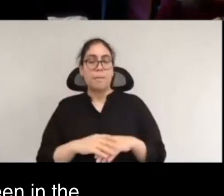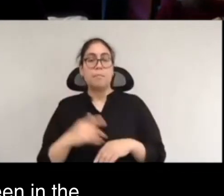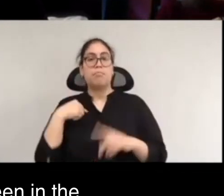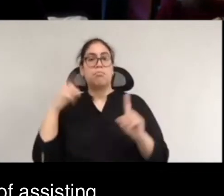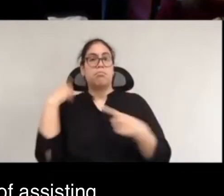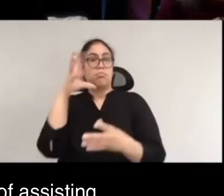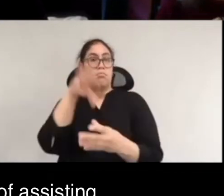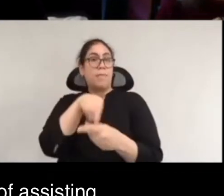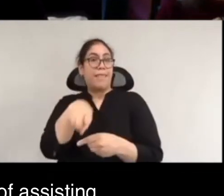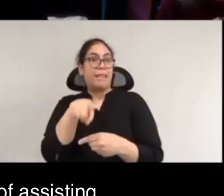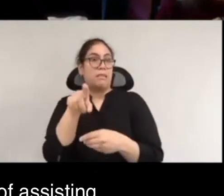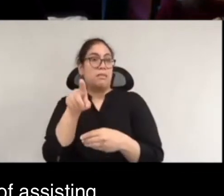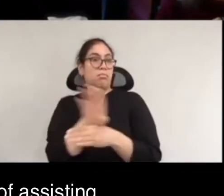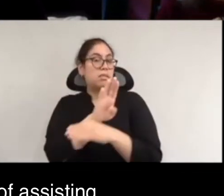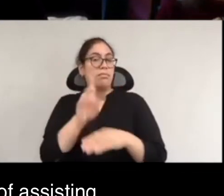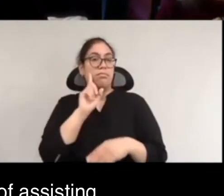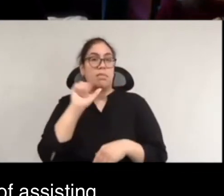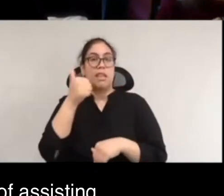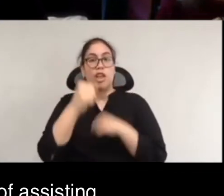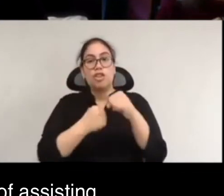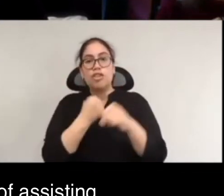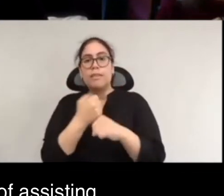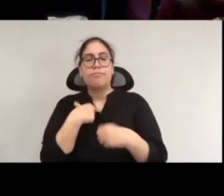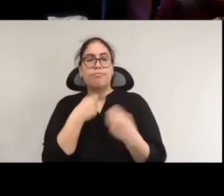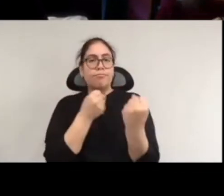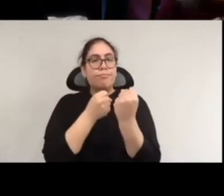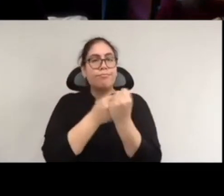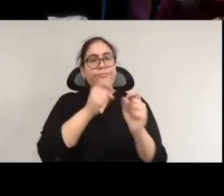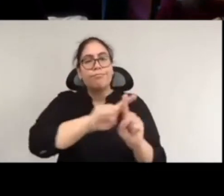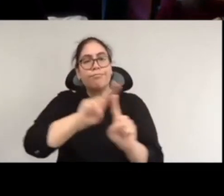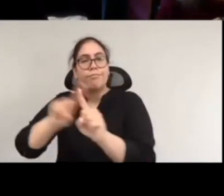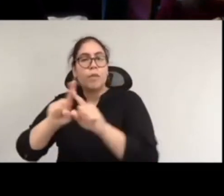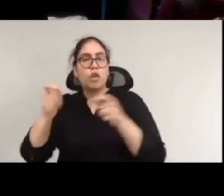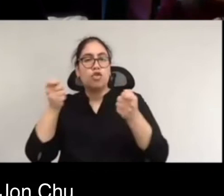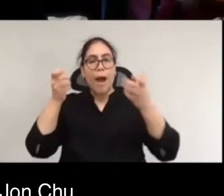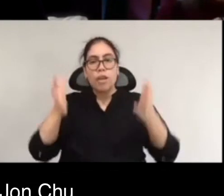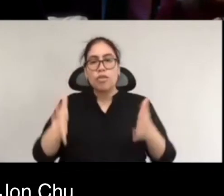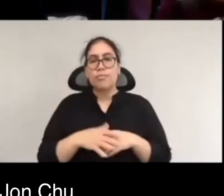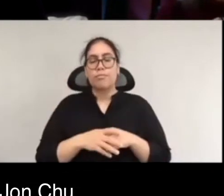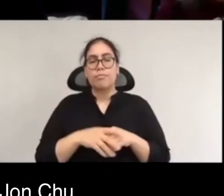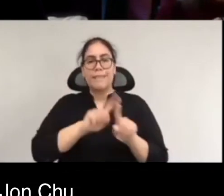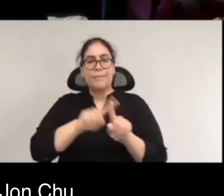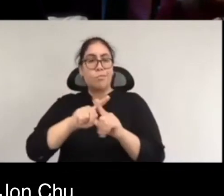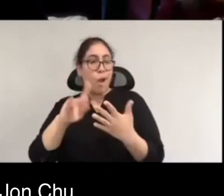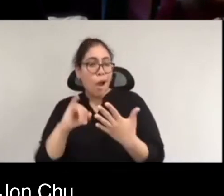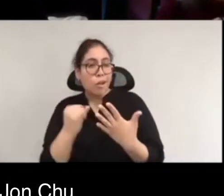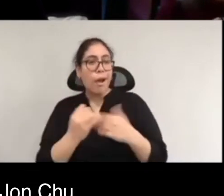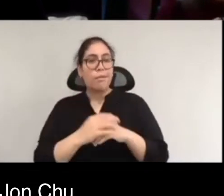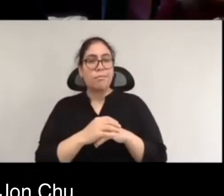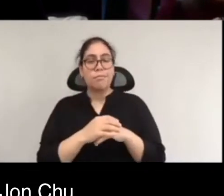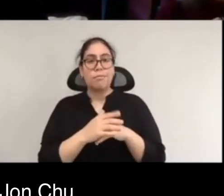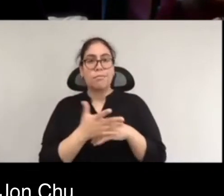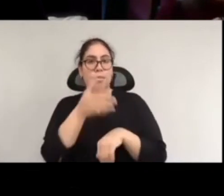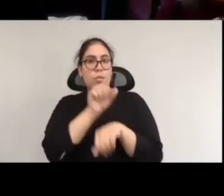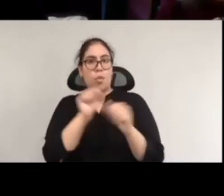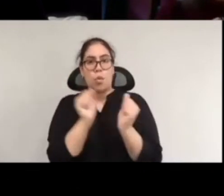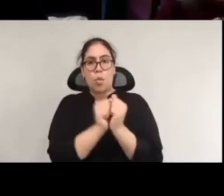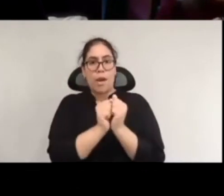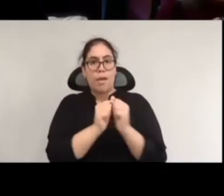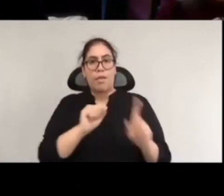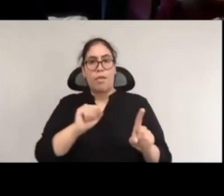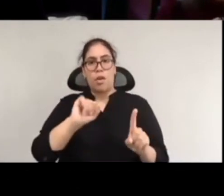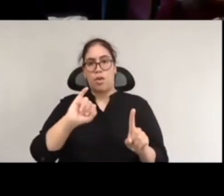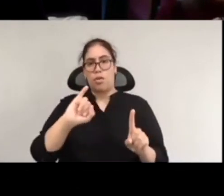10 years. I've done a lot of assisting different directors, and I've worked on a lot of projects. I worked for John Chu on Crazy Rich Asians, and